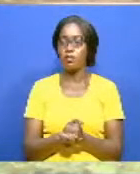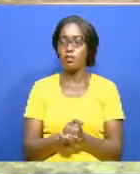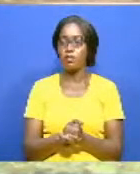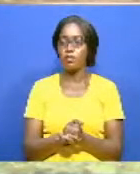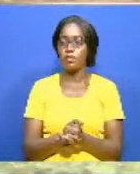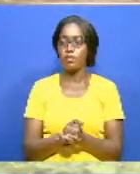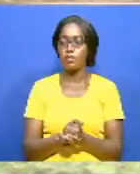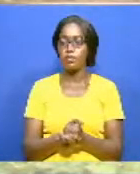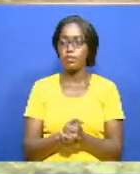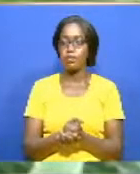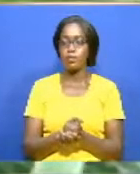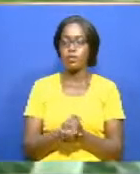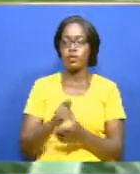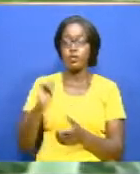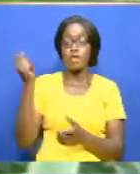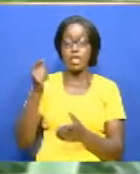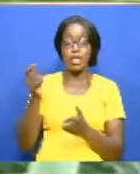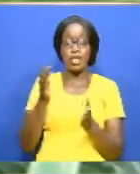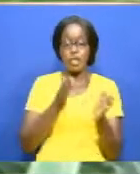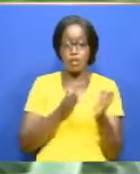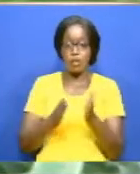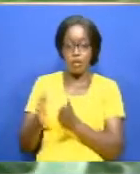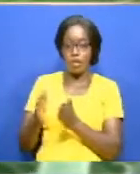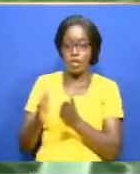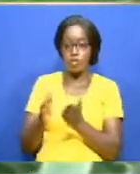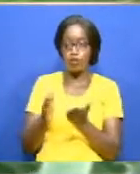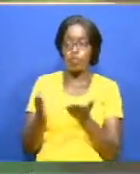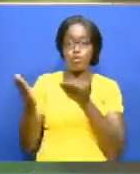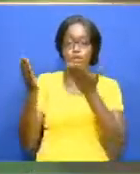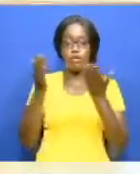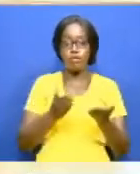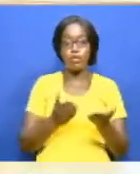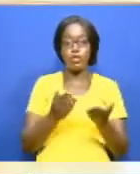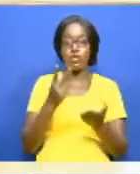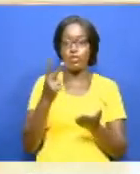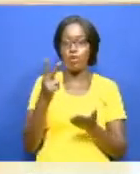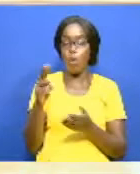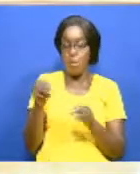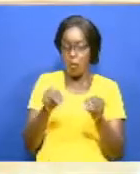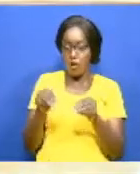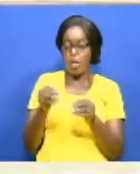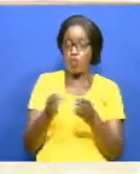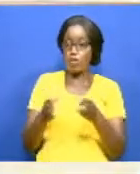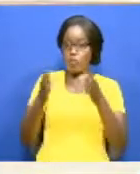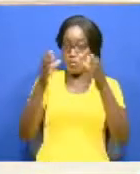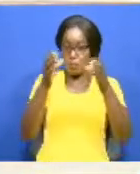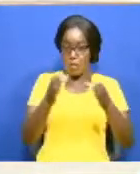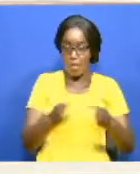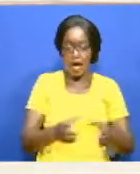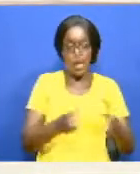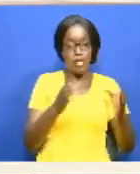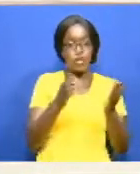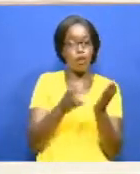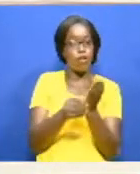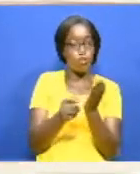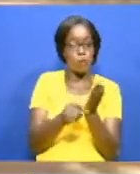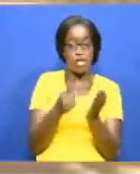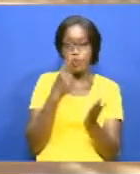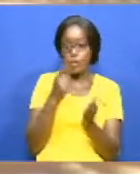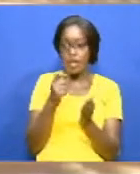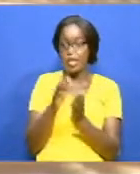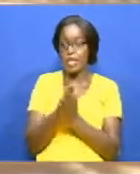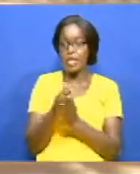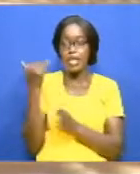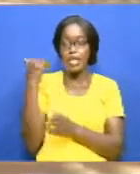Now, Kenya plans to import 2 million bags of white maize for human consumption and an additional 2 million bags of yellow maize for animal